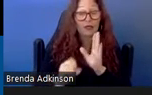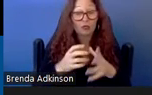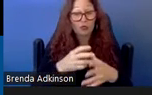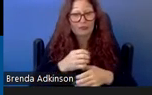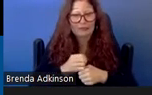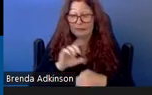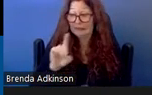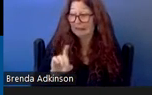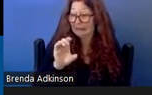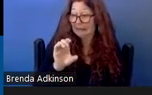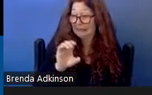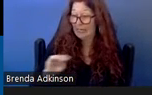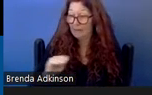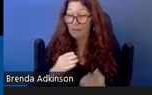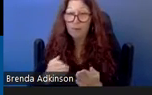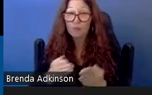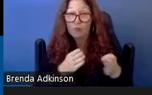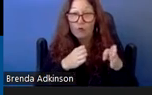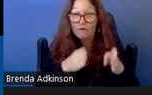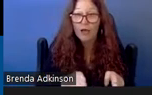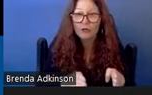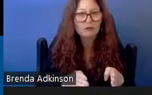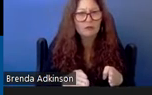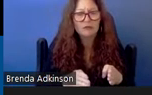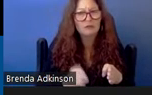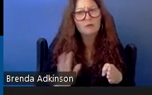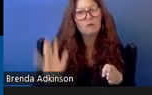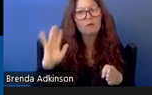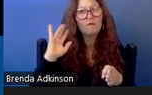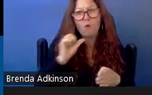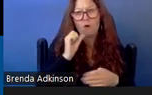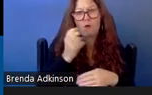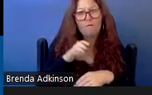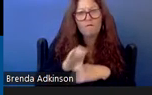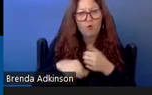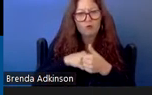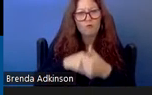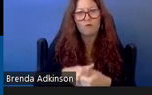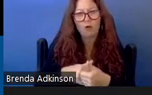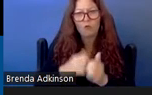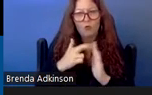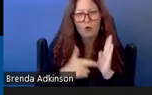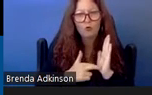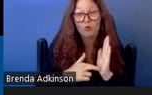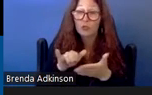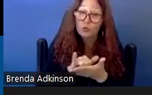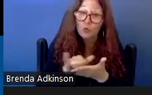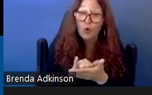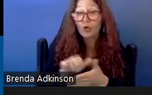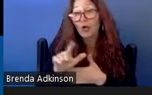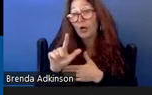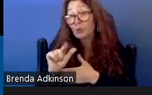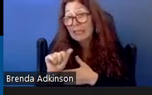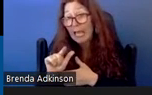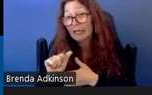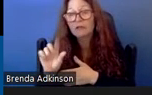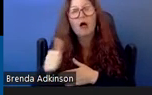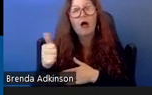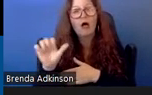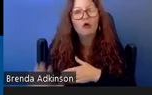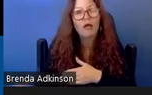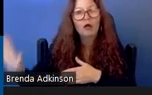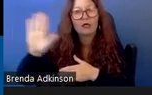providers hasn't seemed to have been enforced in the past year in New York, Louisiana, and other areas where